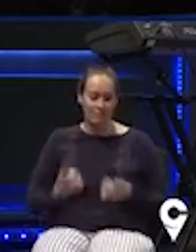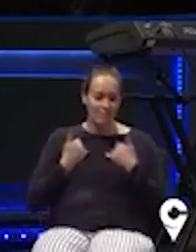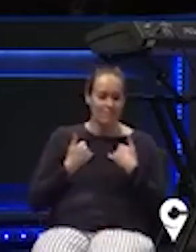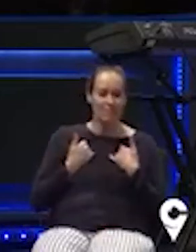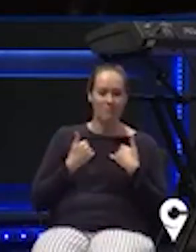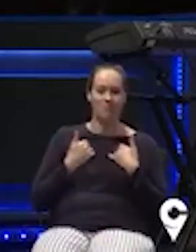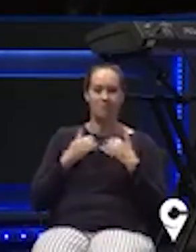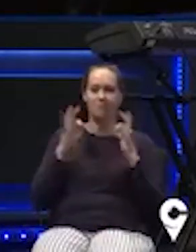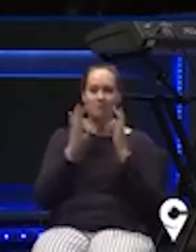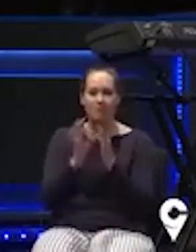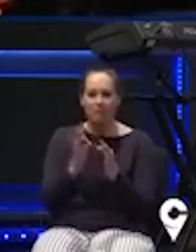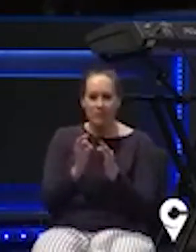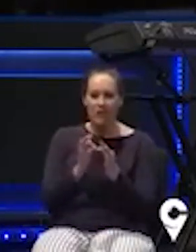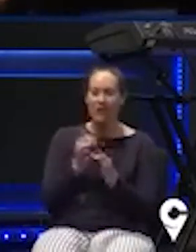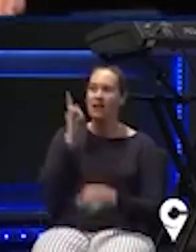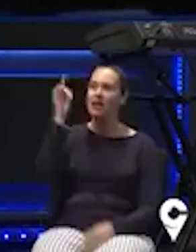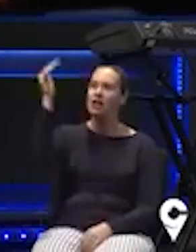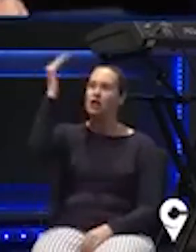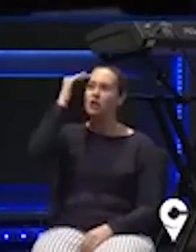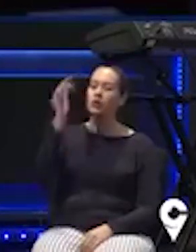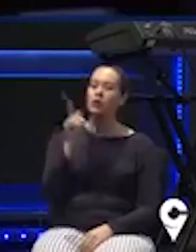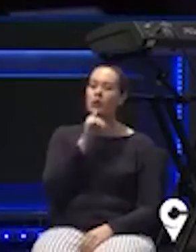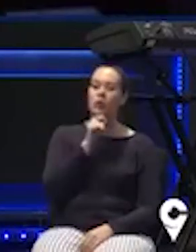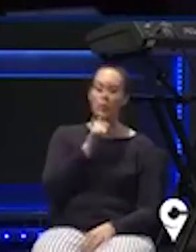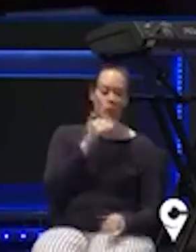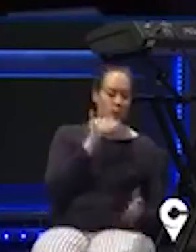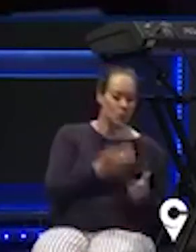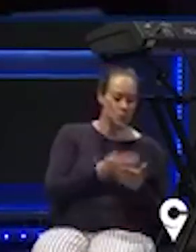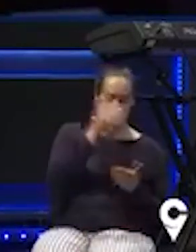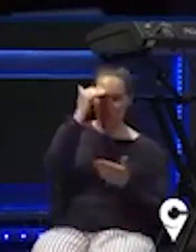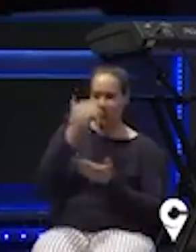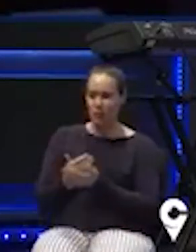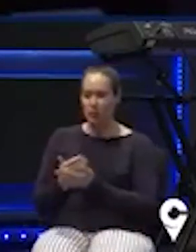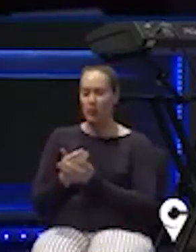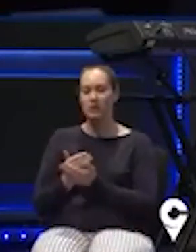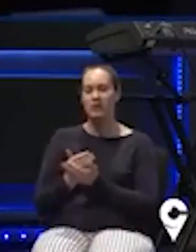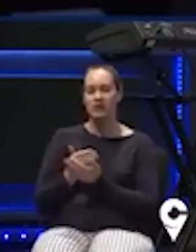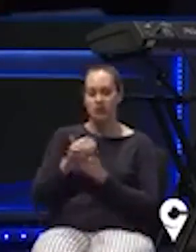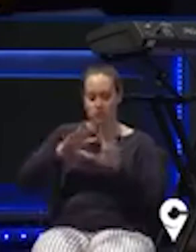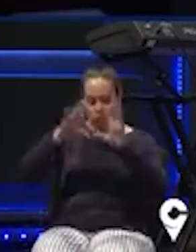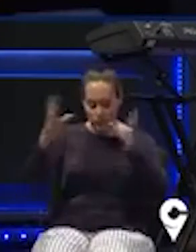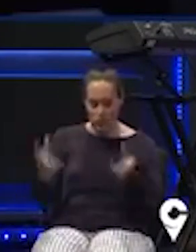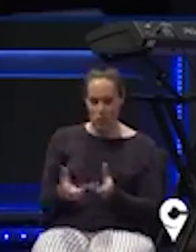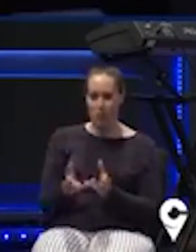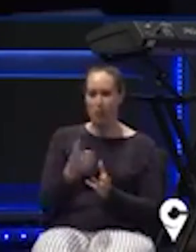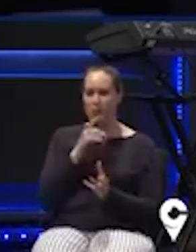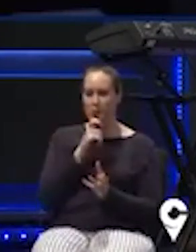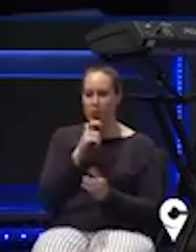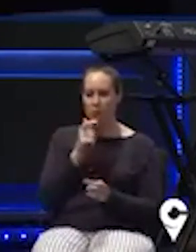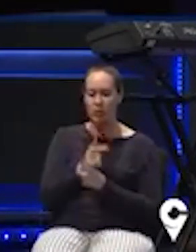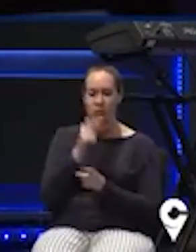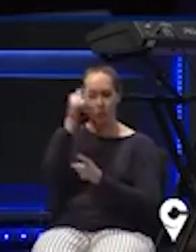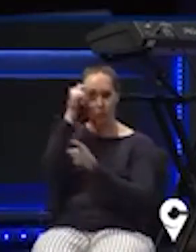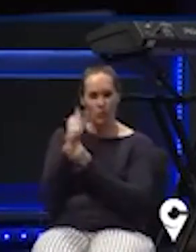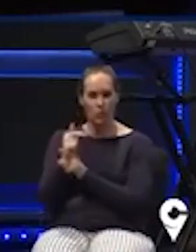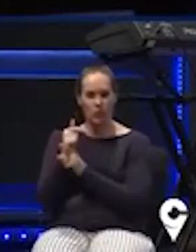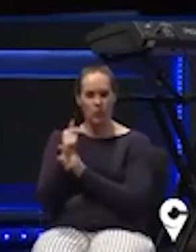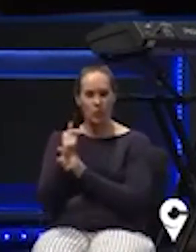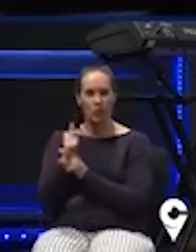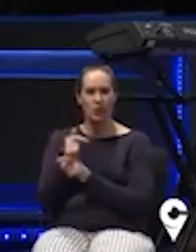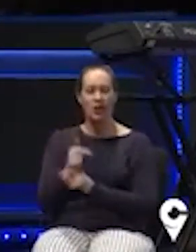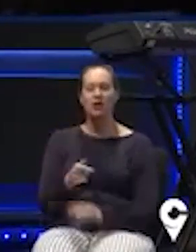family because he knew who his true brothers and sisters in the Lord were. When you know who you are in Christ, being able